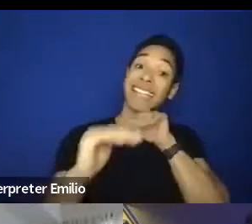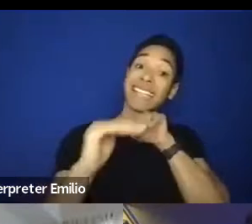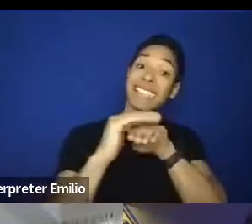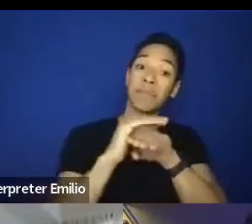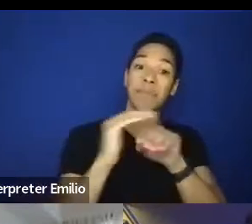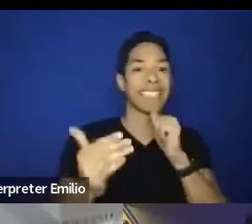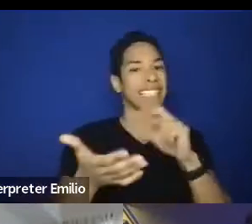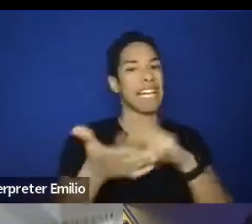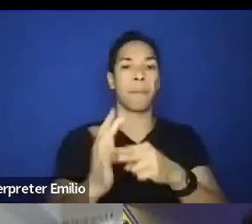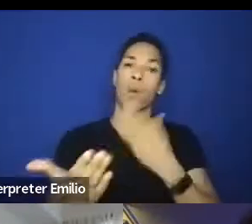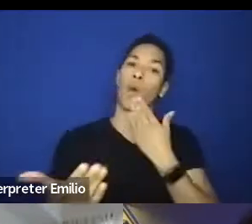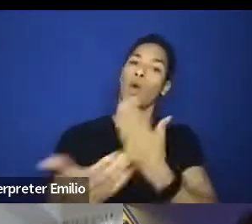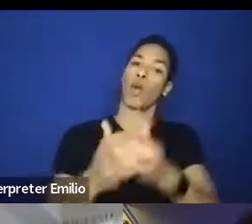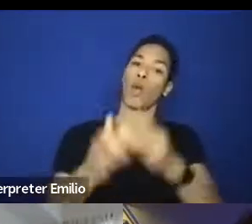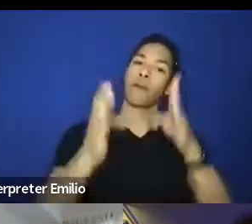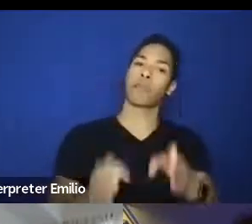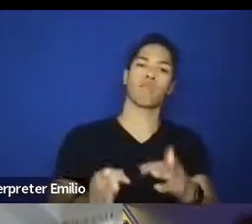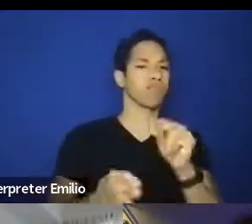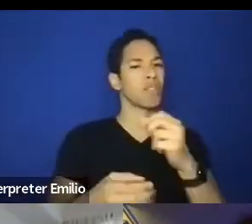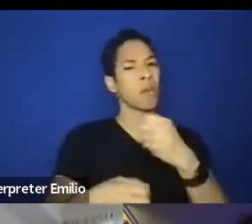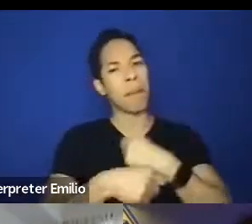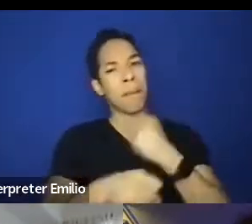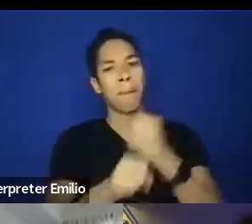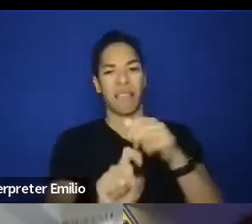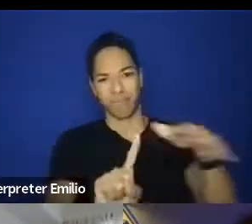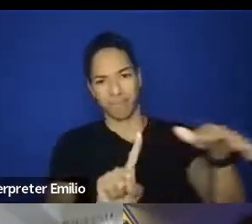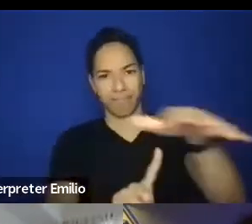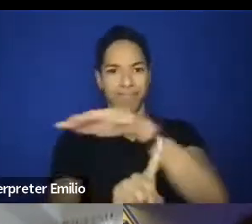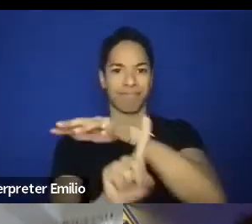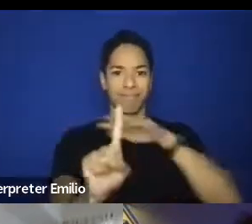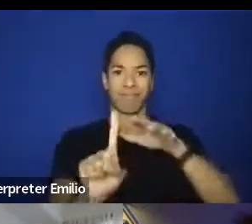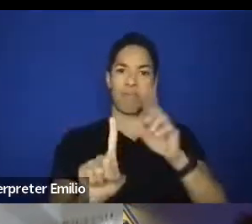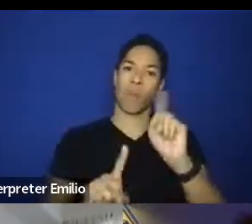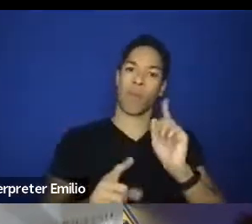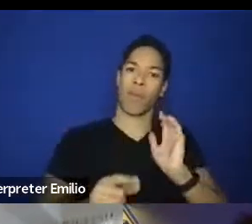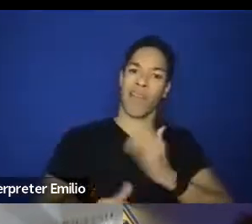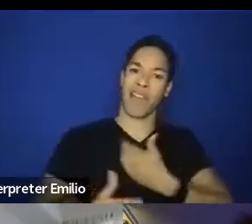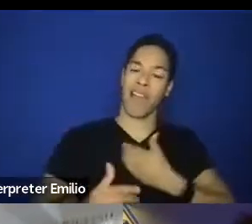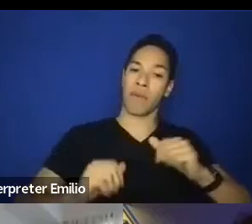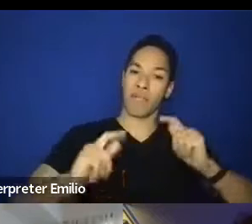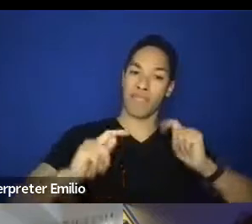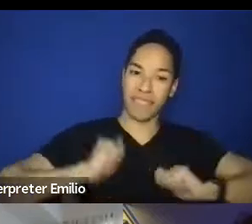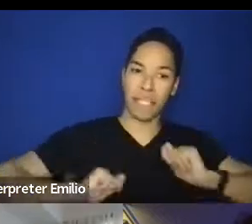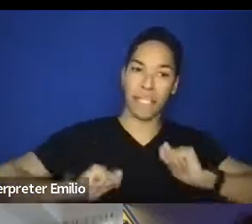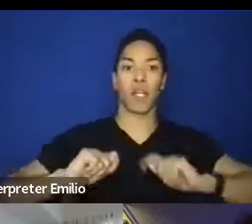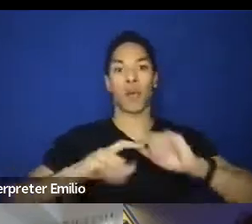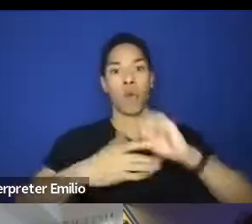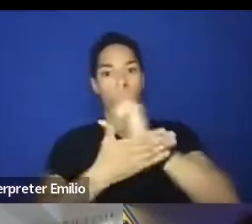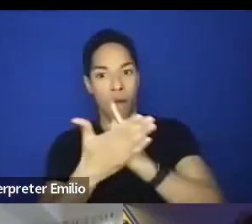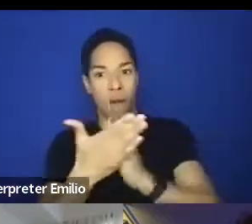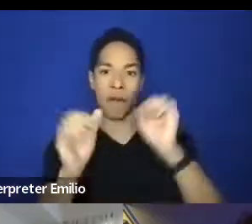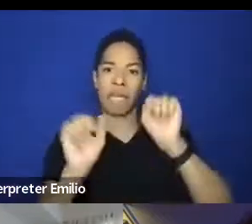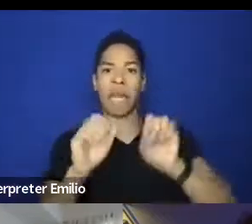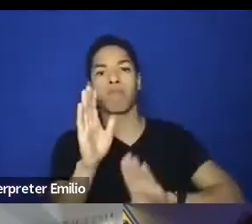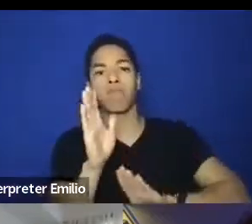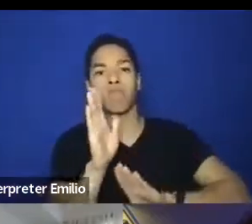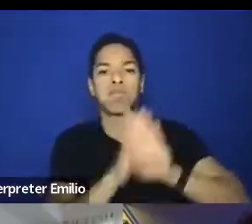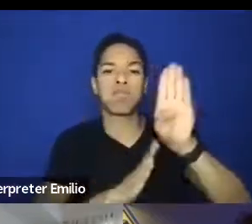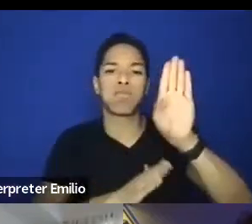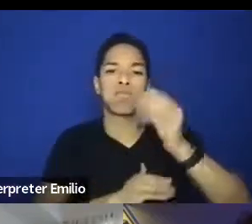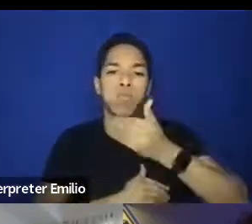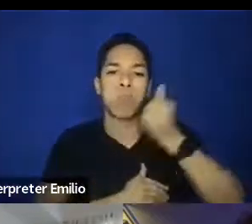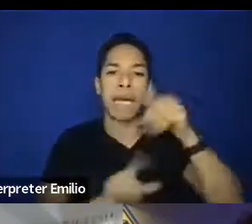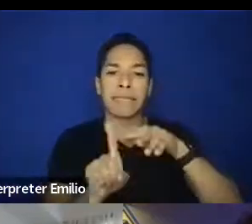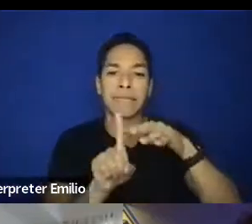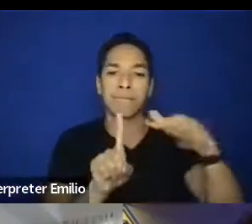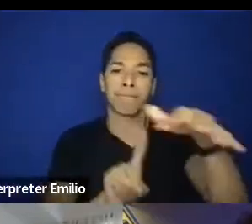environment where our theater and our art can flourish in the most exciting ways. You know, the best stories are one